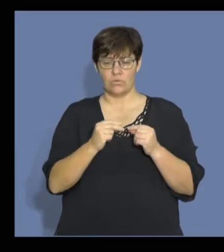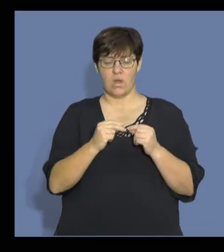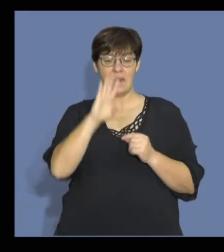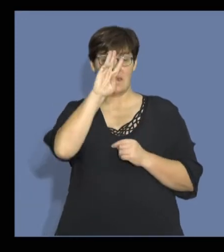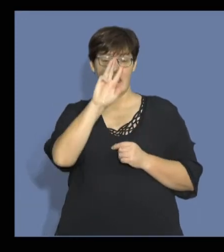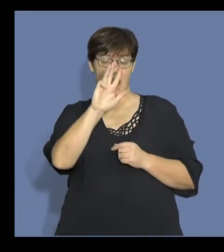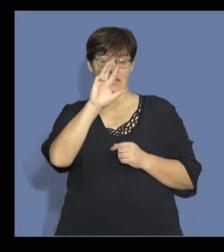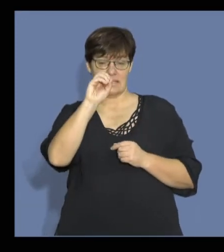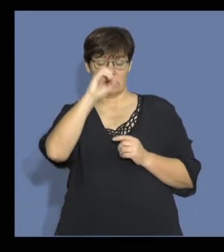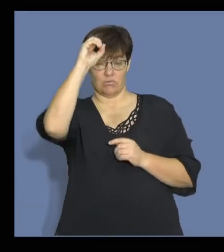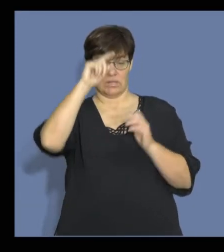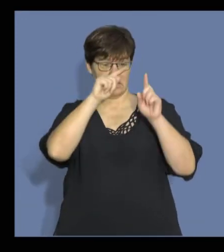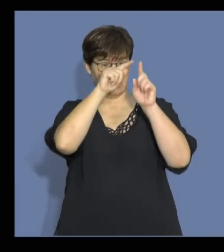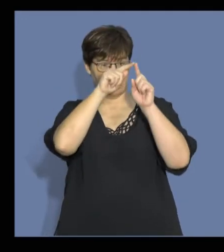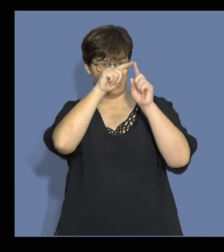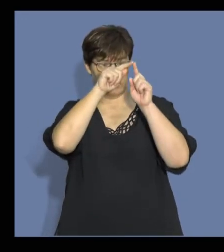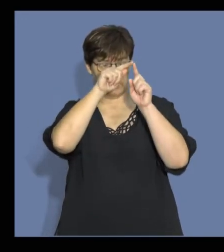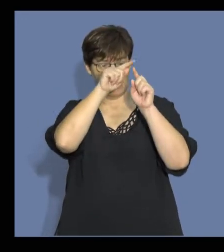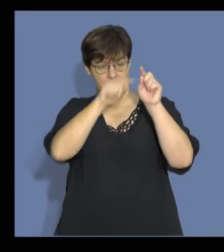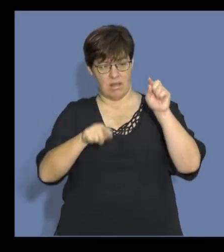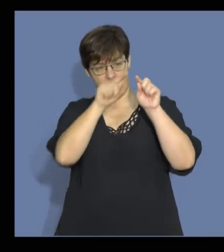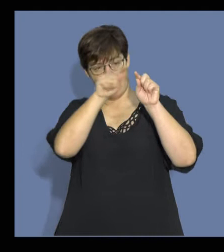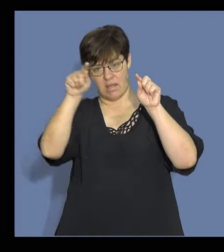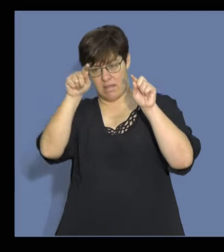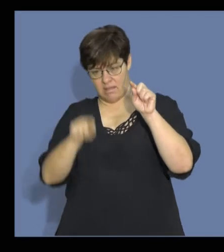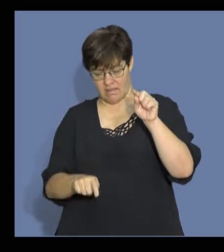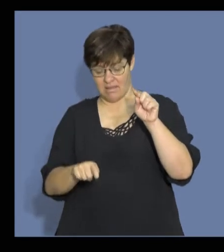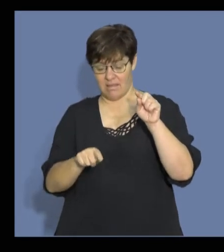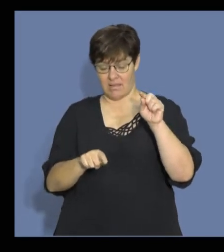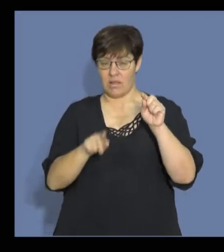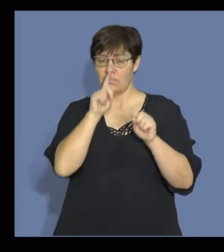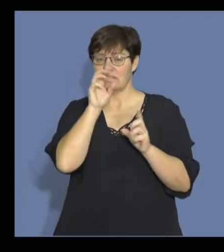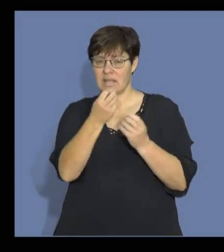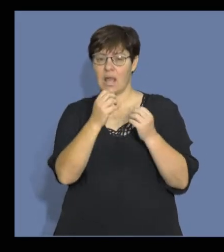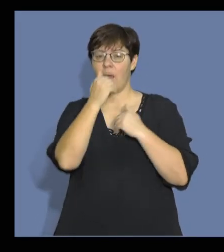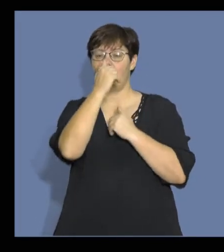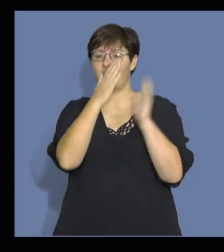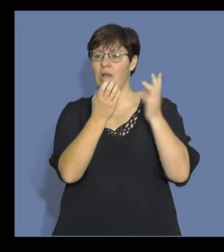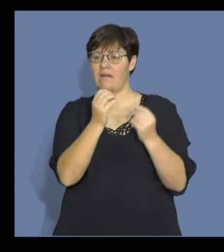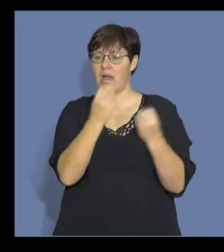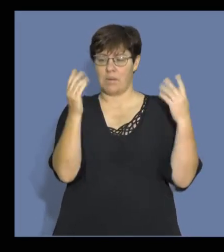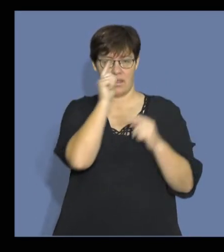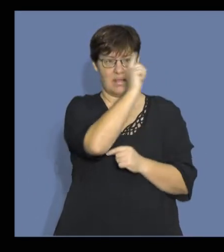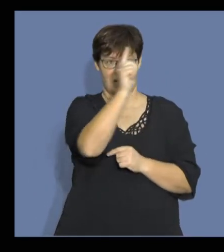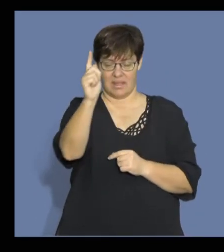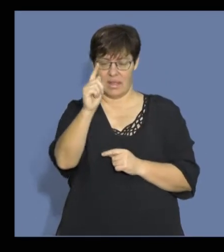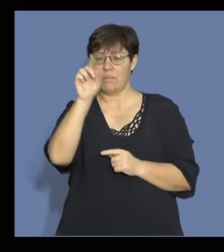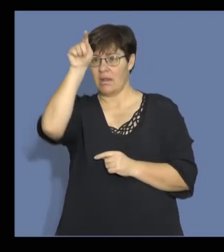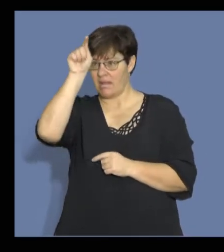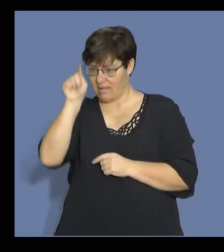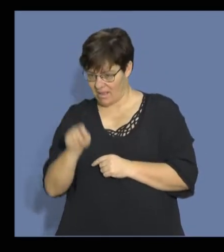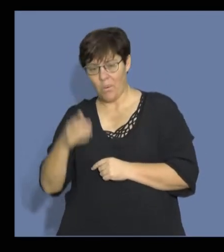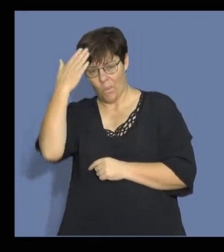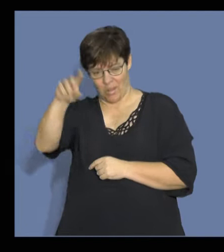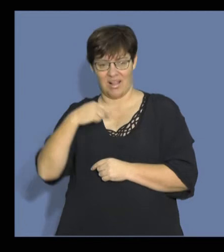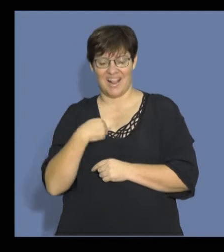triangle, right, I can see how many blocks there are there, and I can see how many blocks